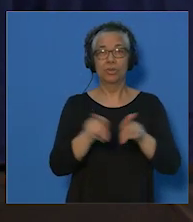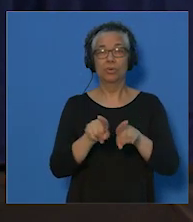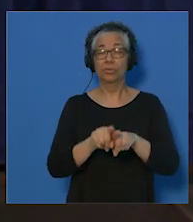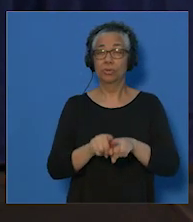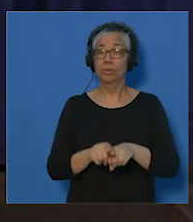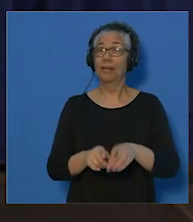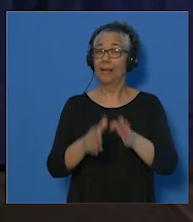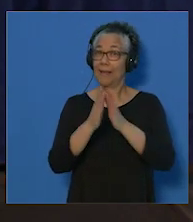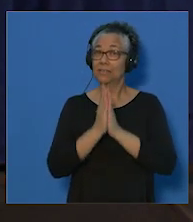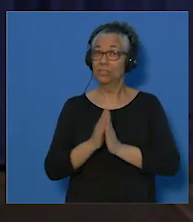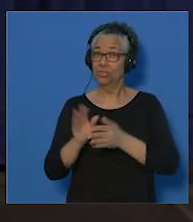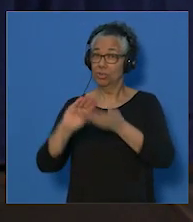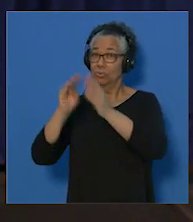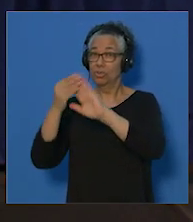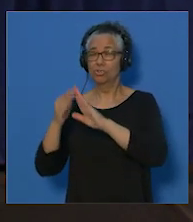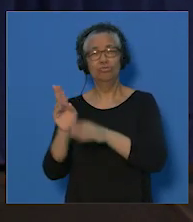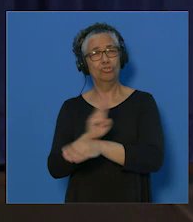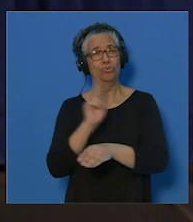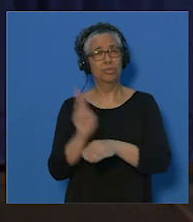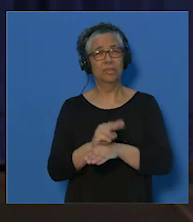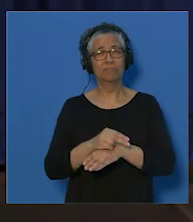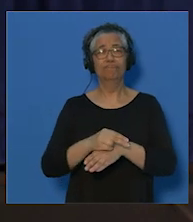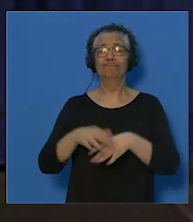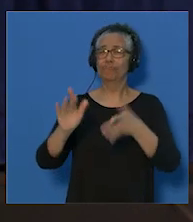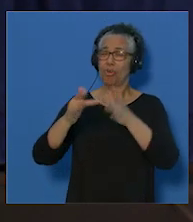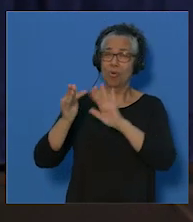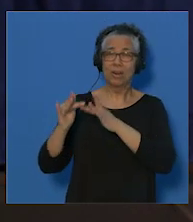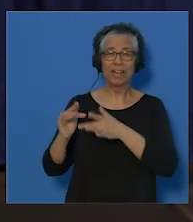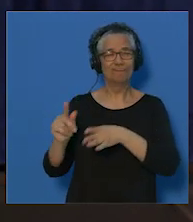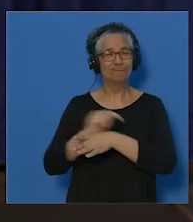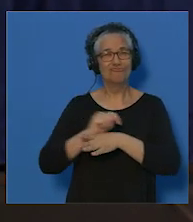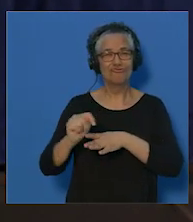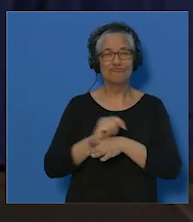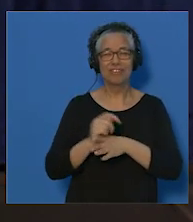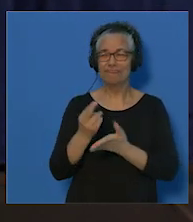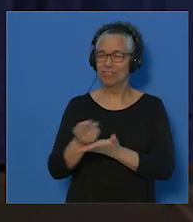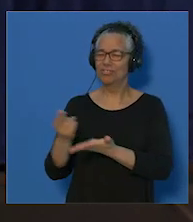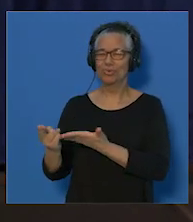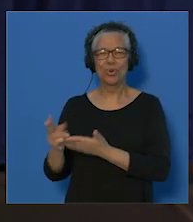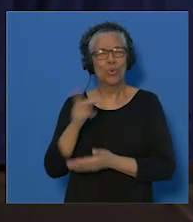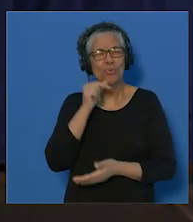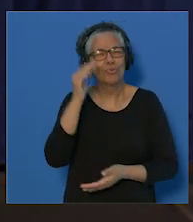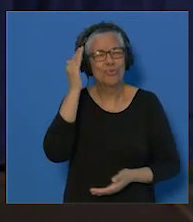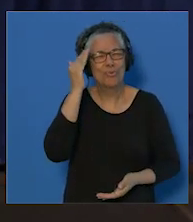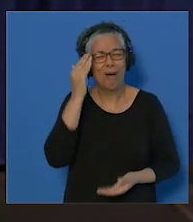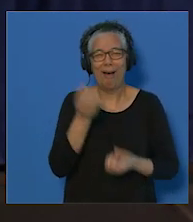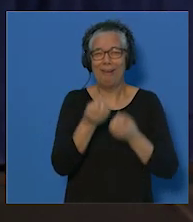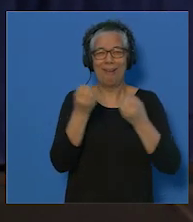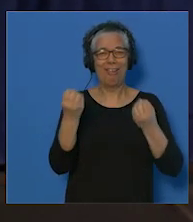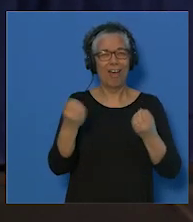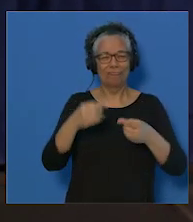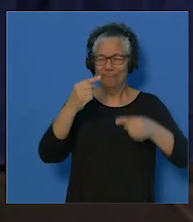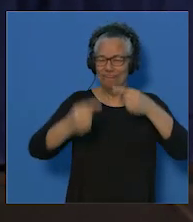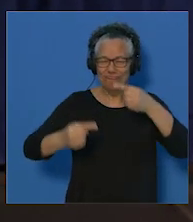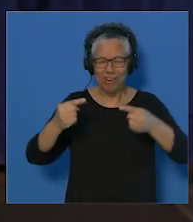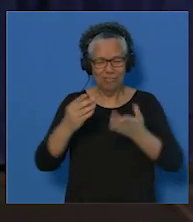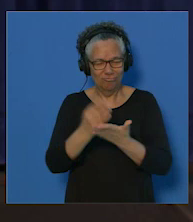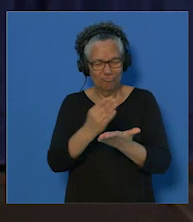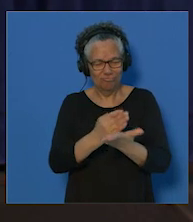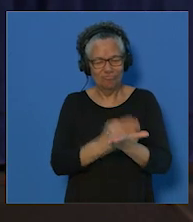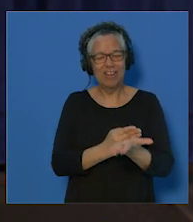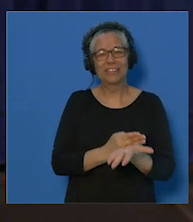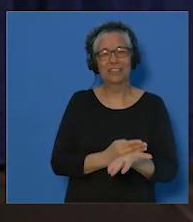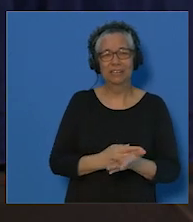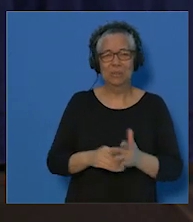advantage of its online training resource, Who Knew It? There's a wide variety of tutorials available covering software and